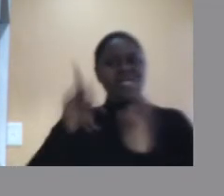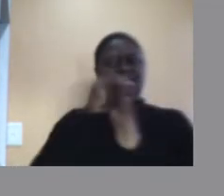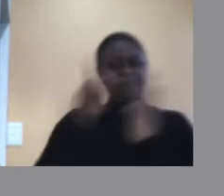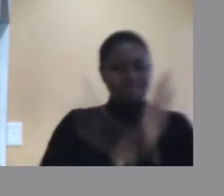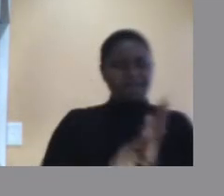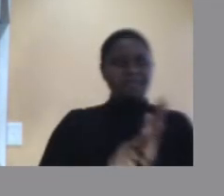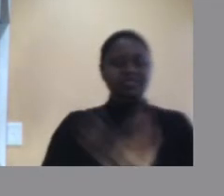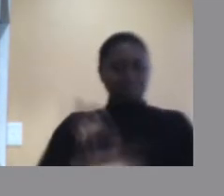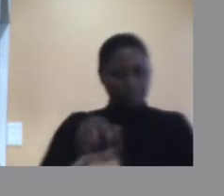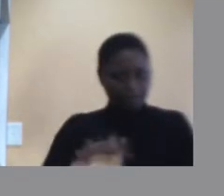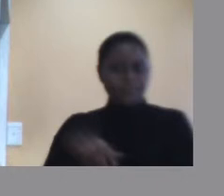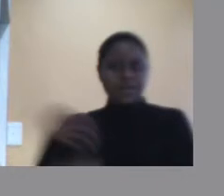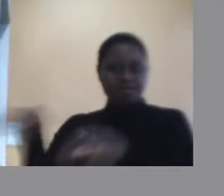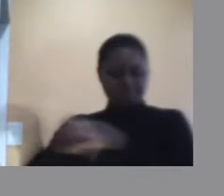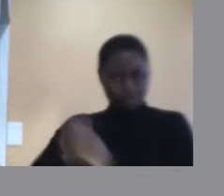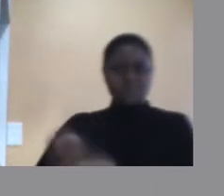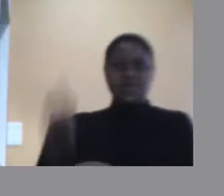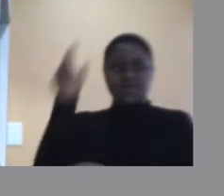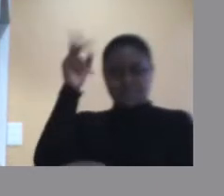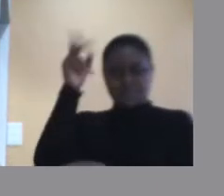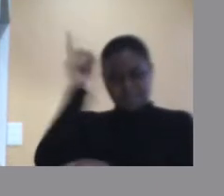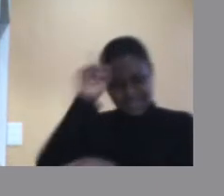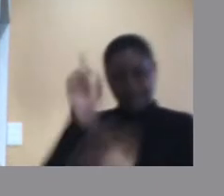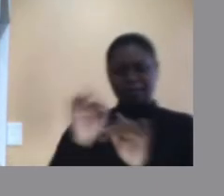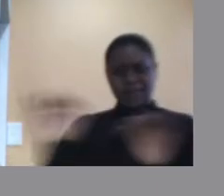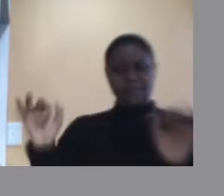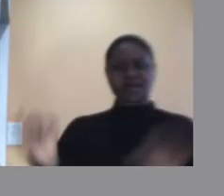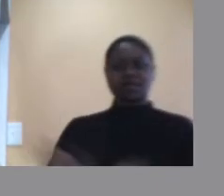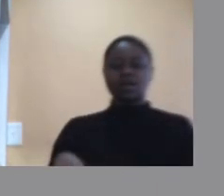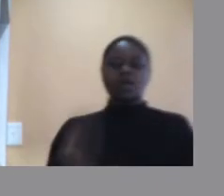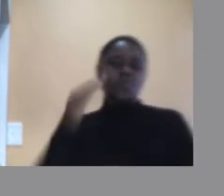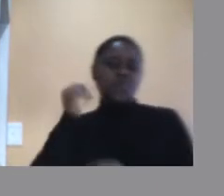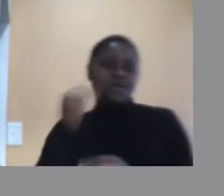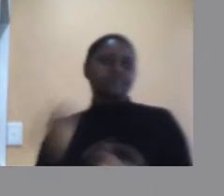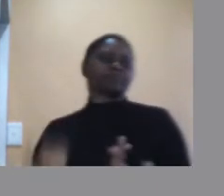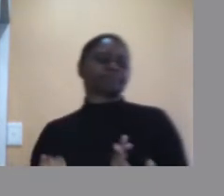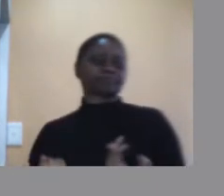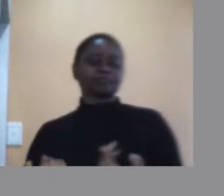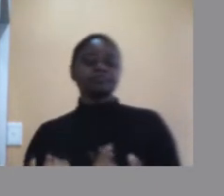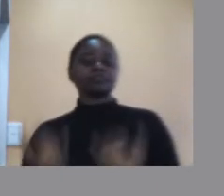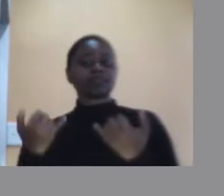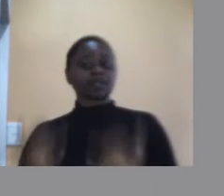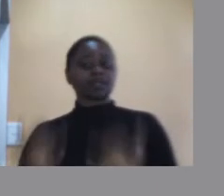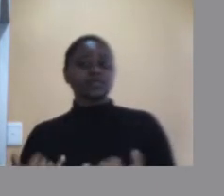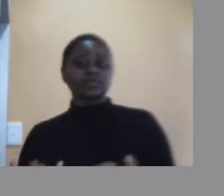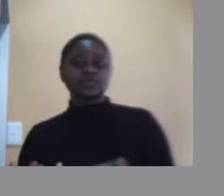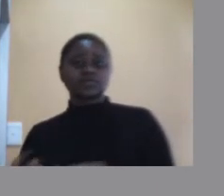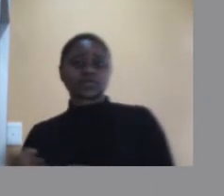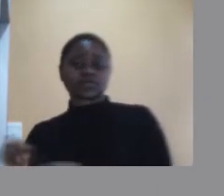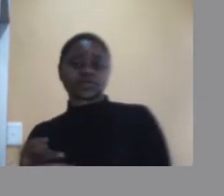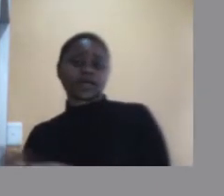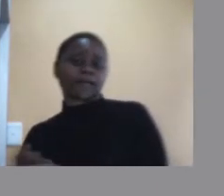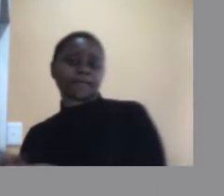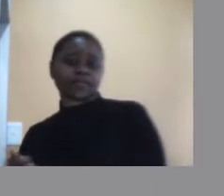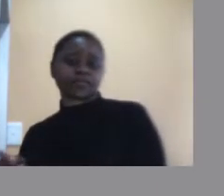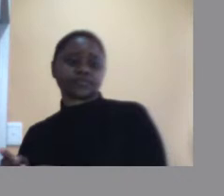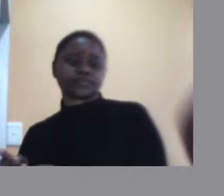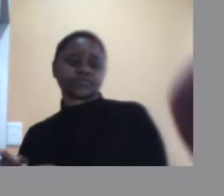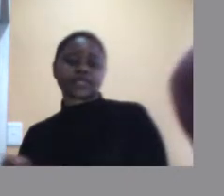rural community. This was also done by the white regime, as Ellen Patton